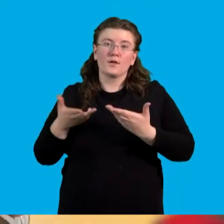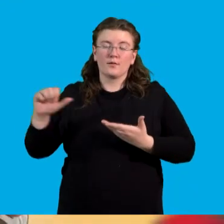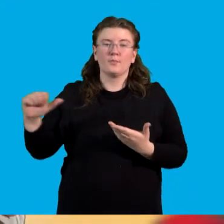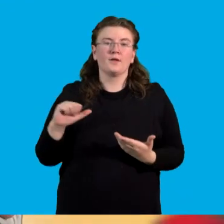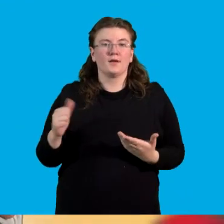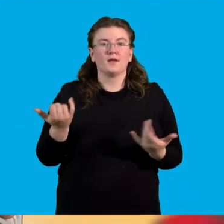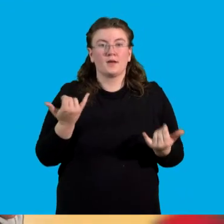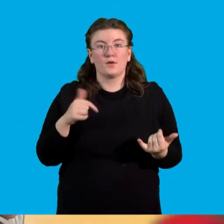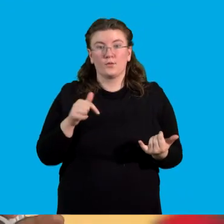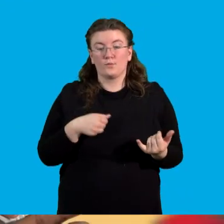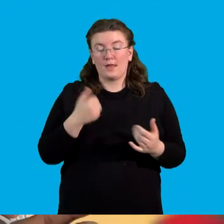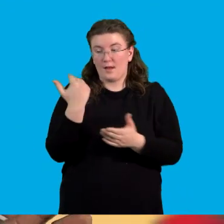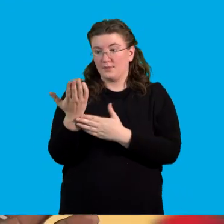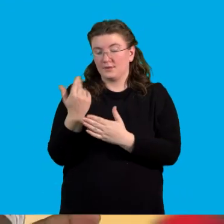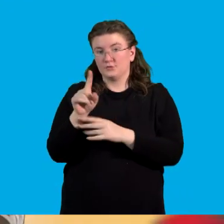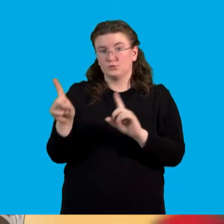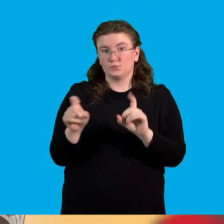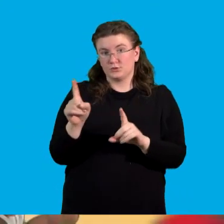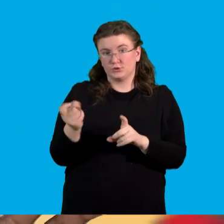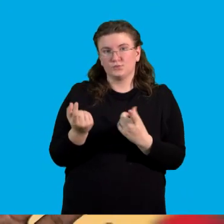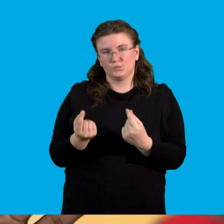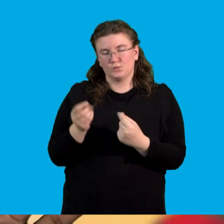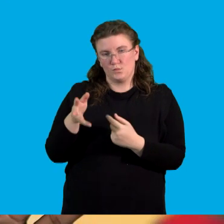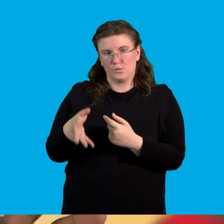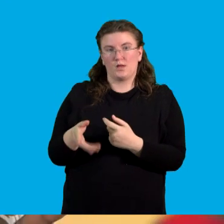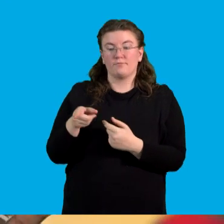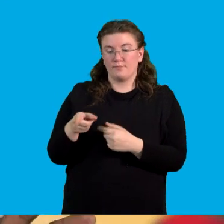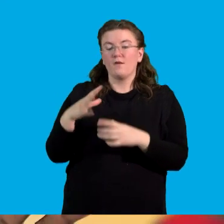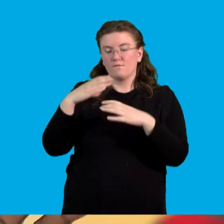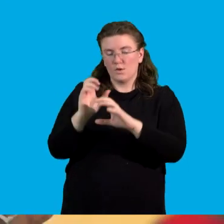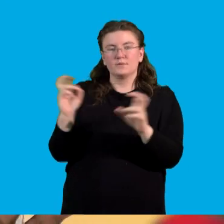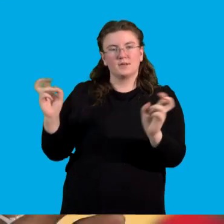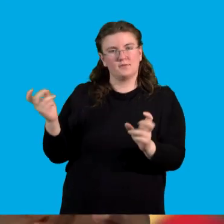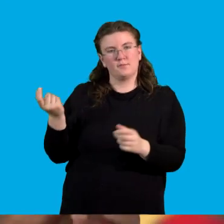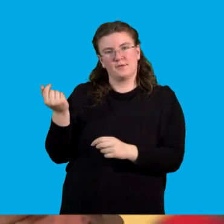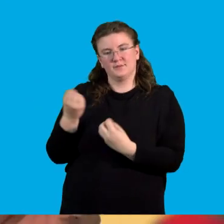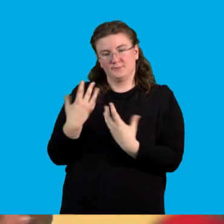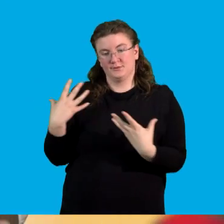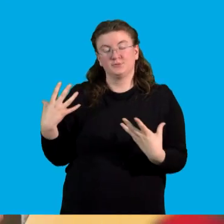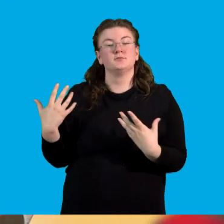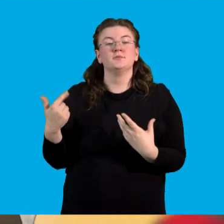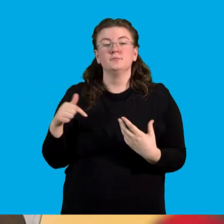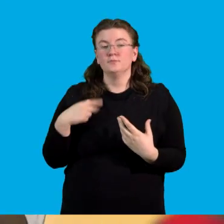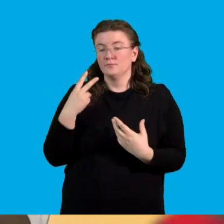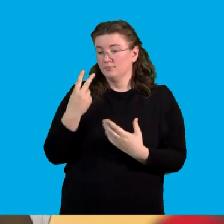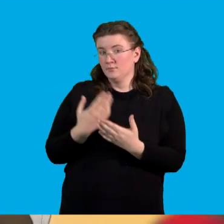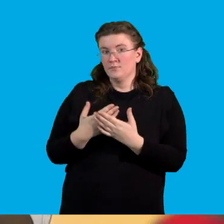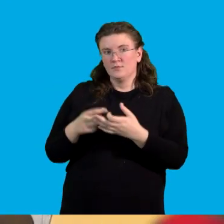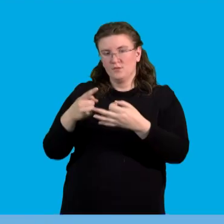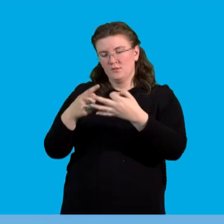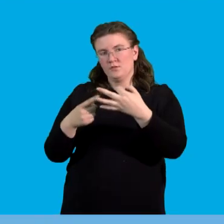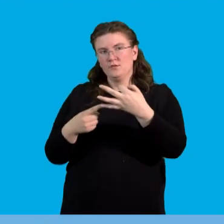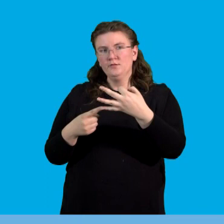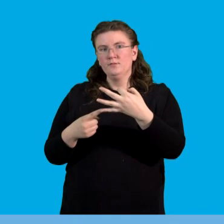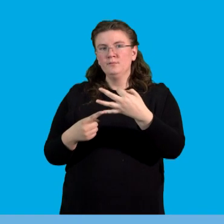Welcome back, learners. So now to jump into our application questions that are still based on the cost of electricity. So as we can see, we